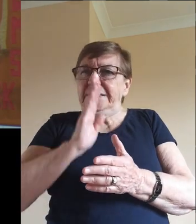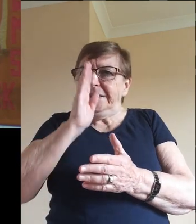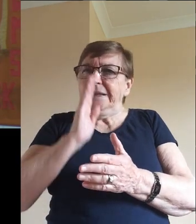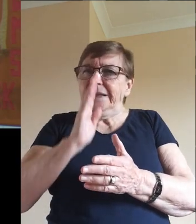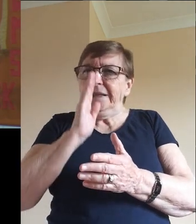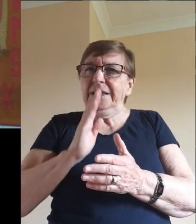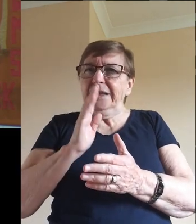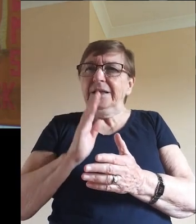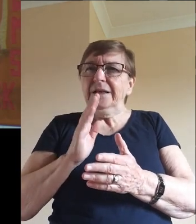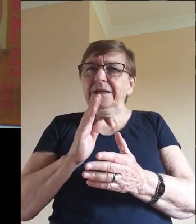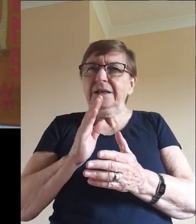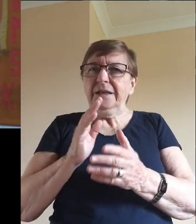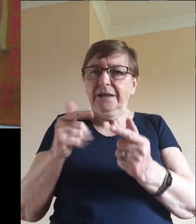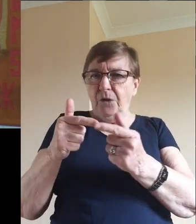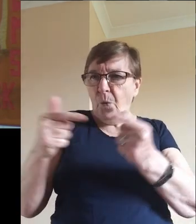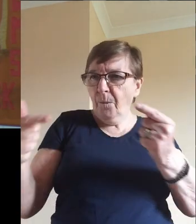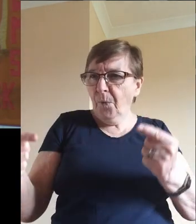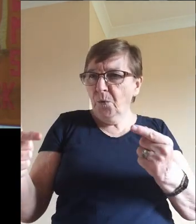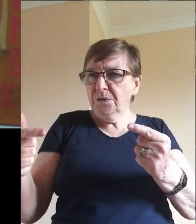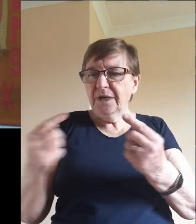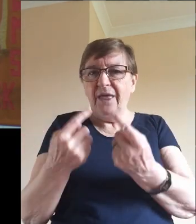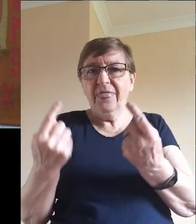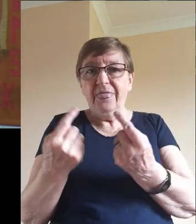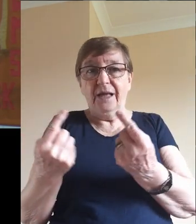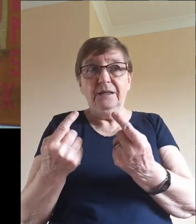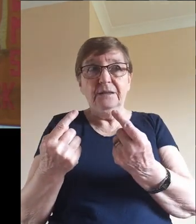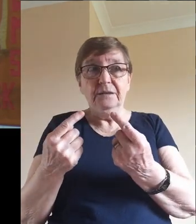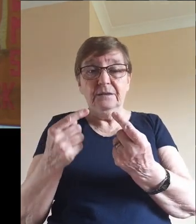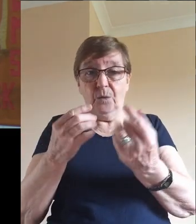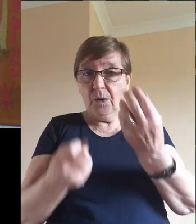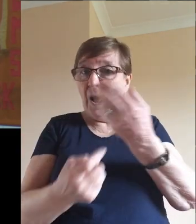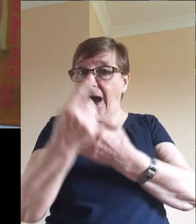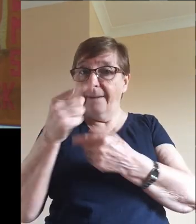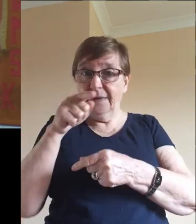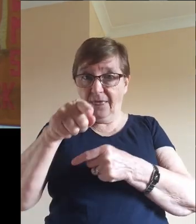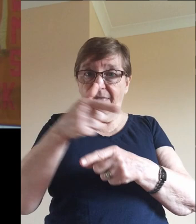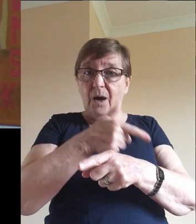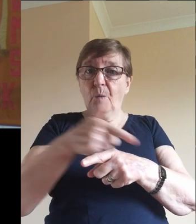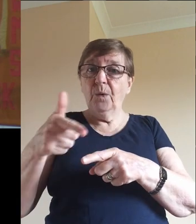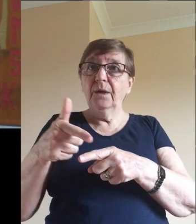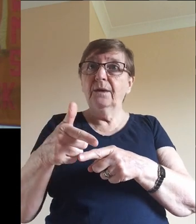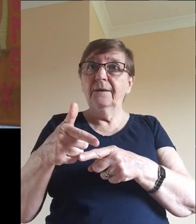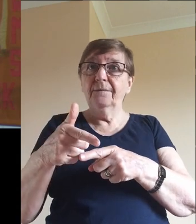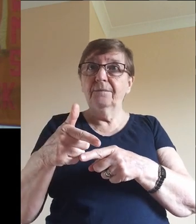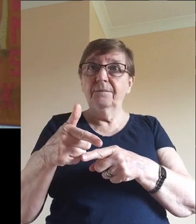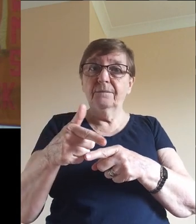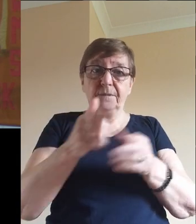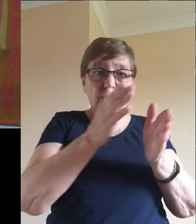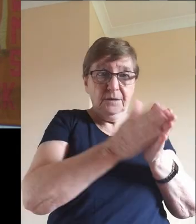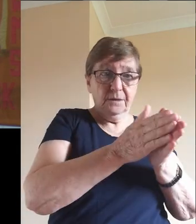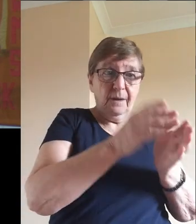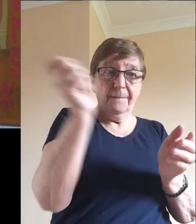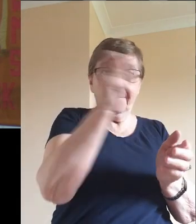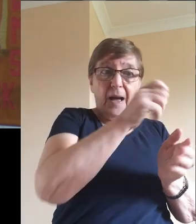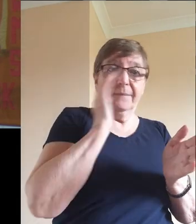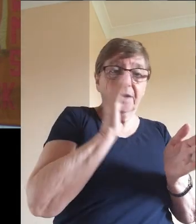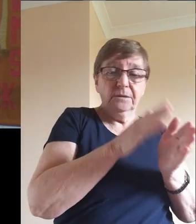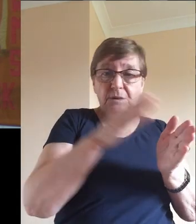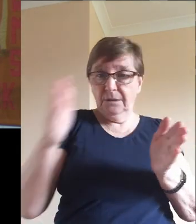seriously opposing aspects that were going on between those two Sundays.